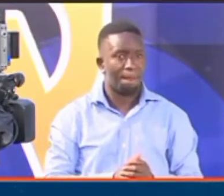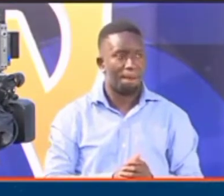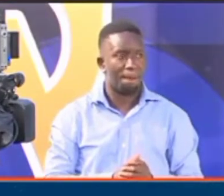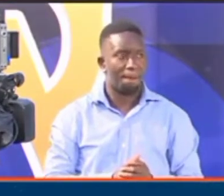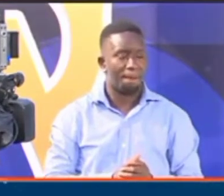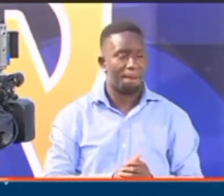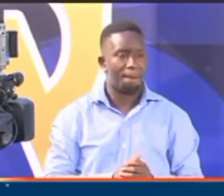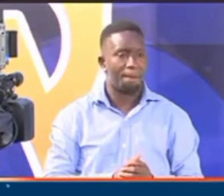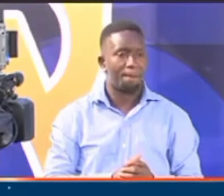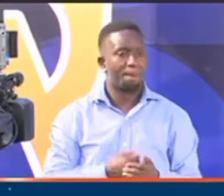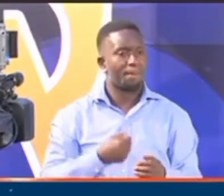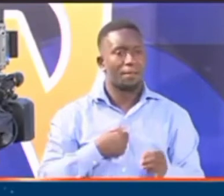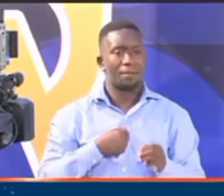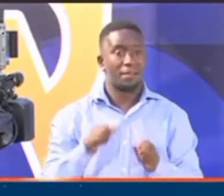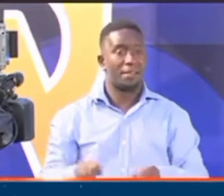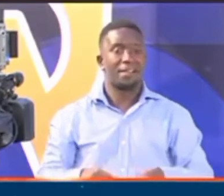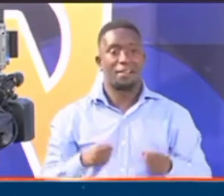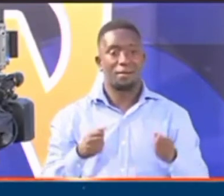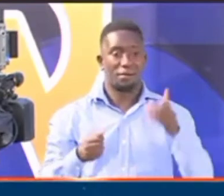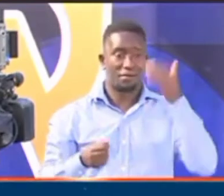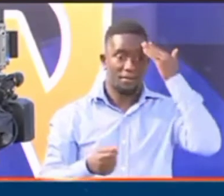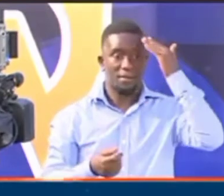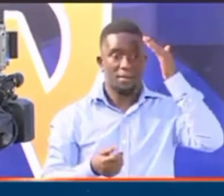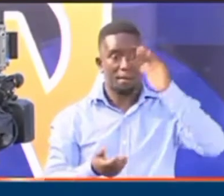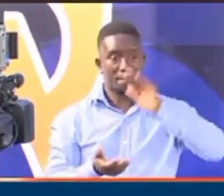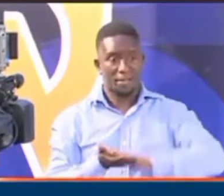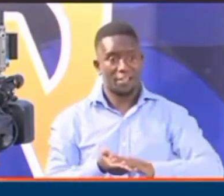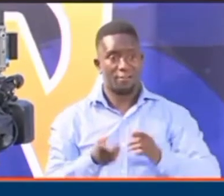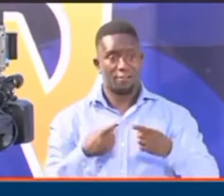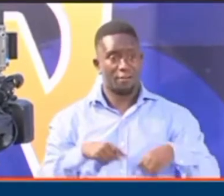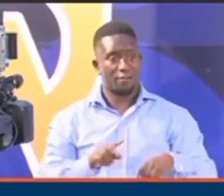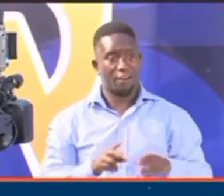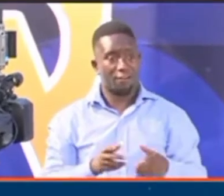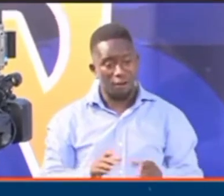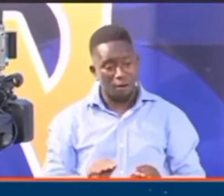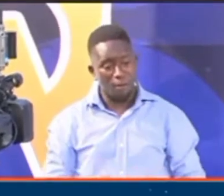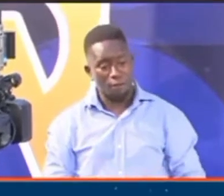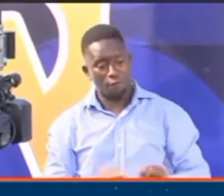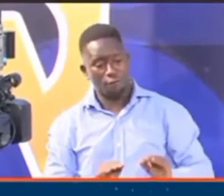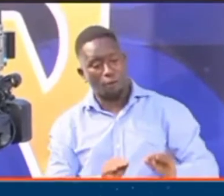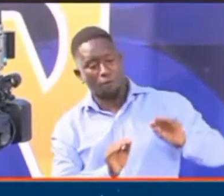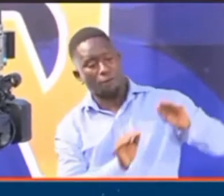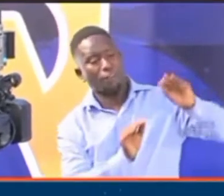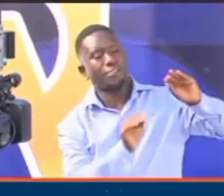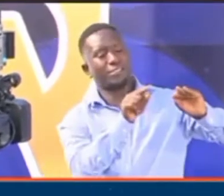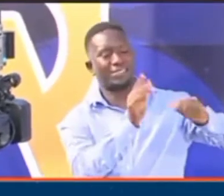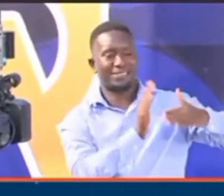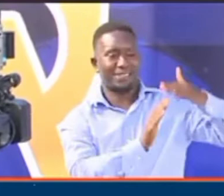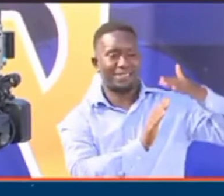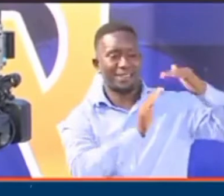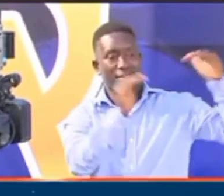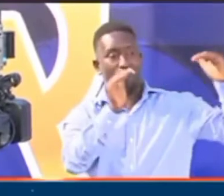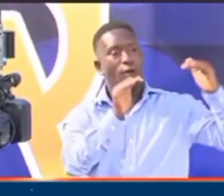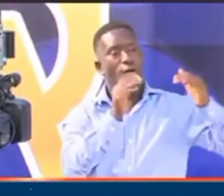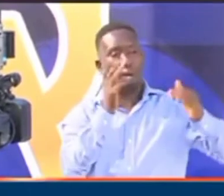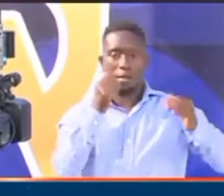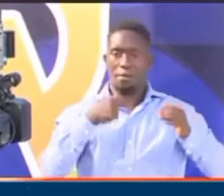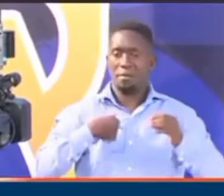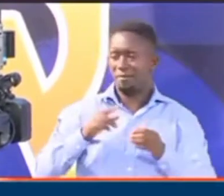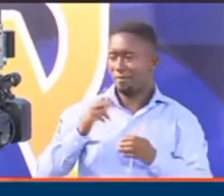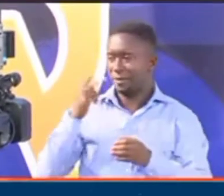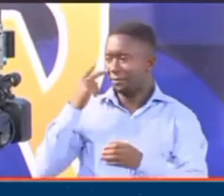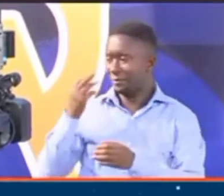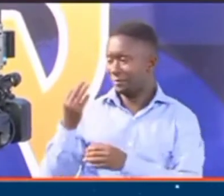I still can't believe that we have reached this far as the MCI fellow cohort. I would never have imagined that in just a period